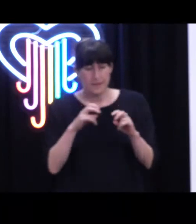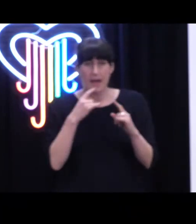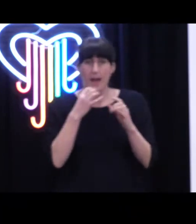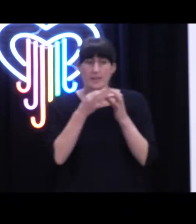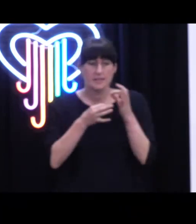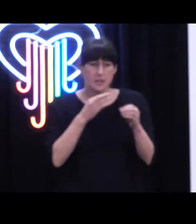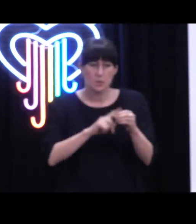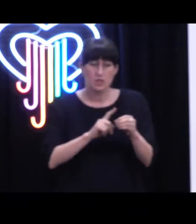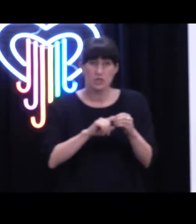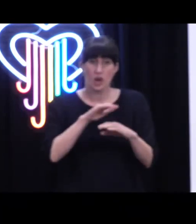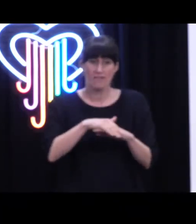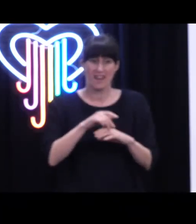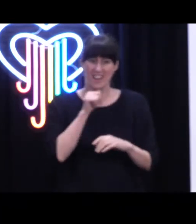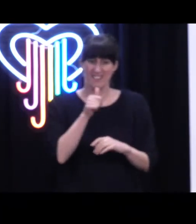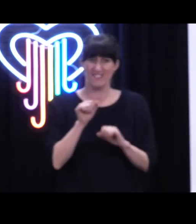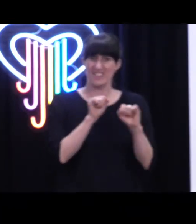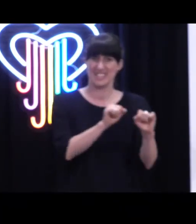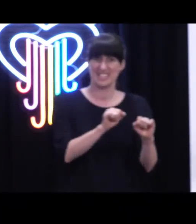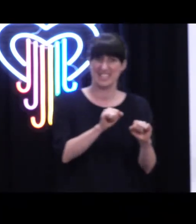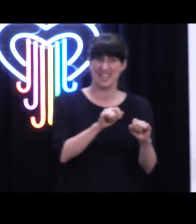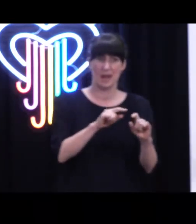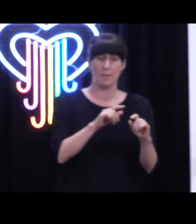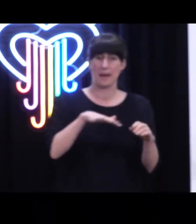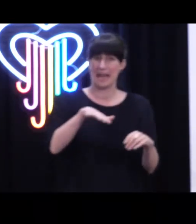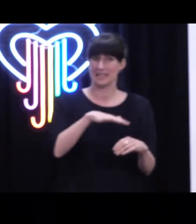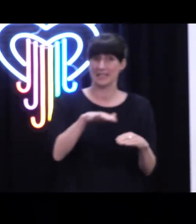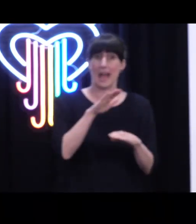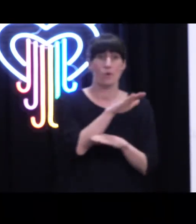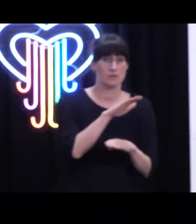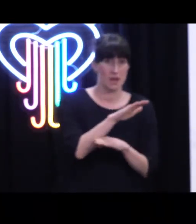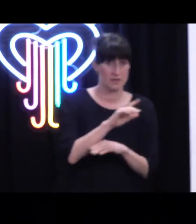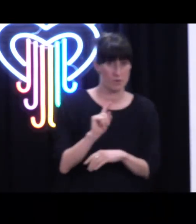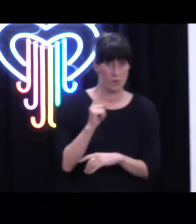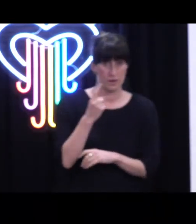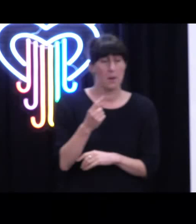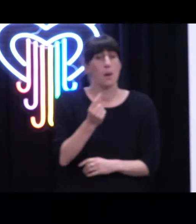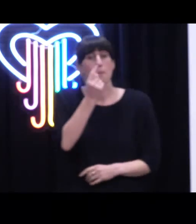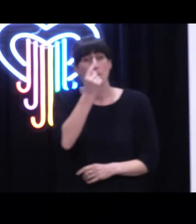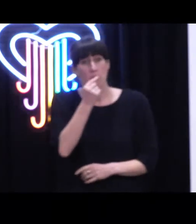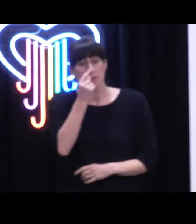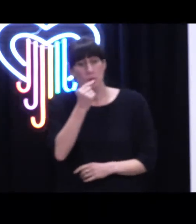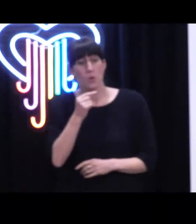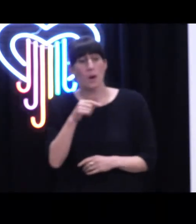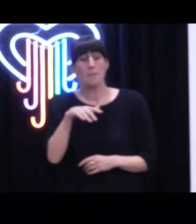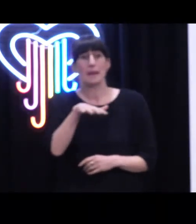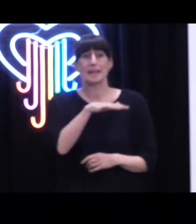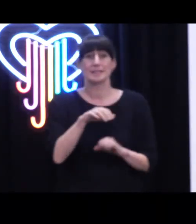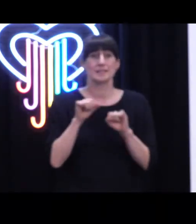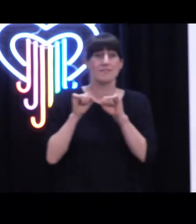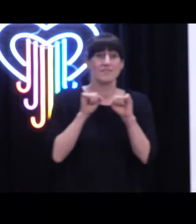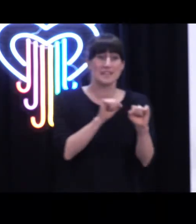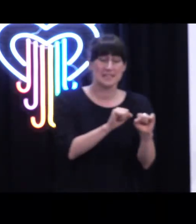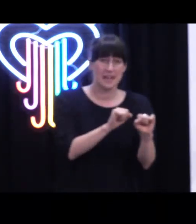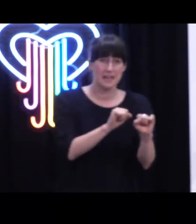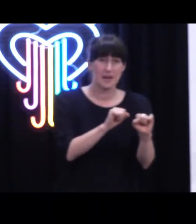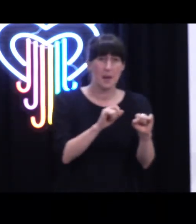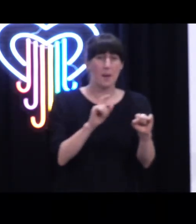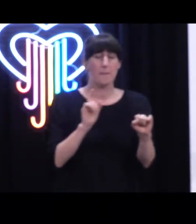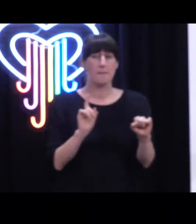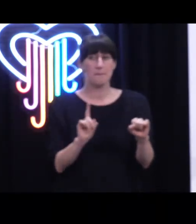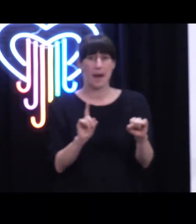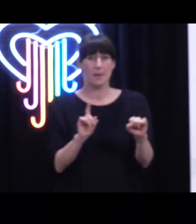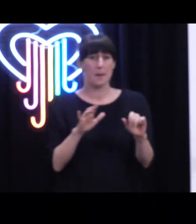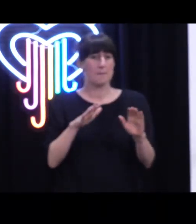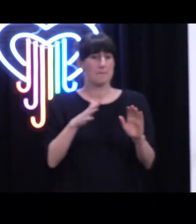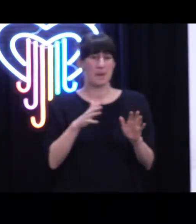on the Ministry of Health's website. There may well be exposure events, but they may not become locations of interest if there